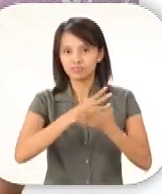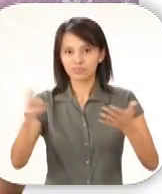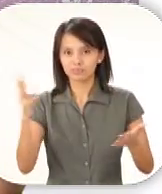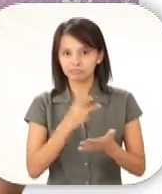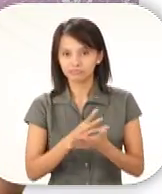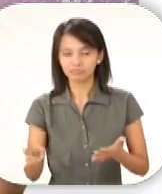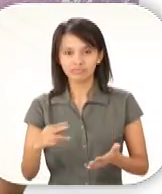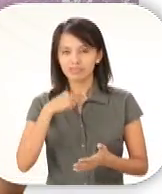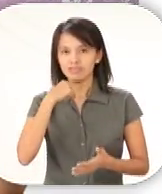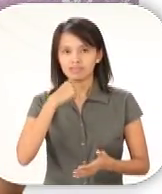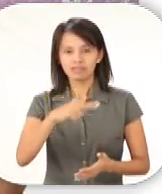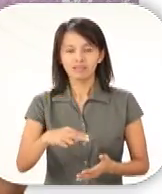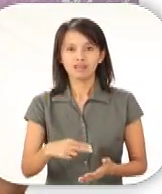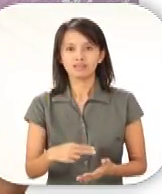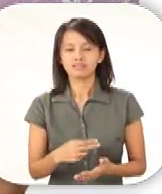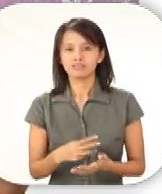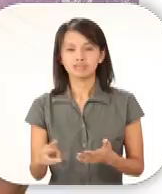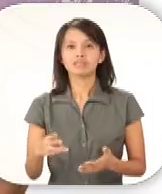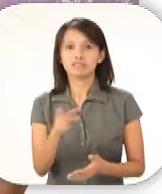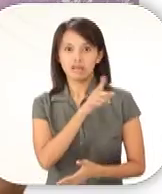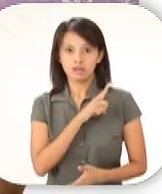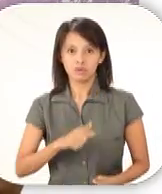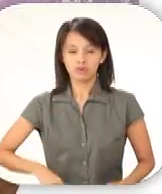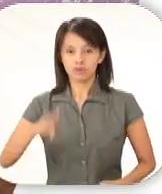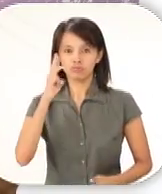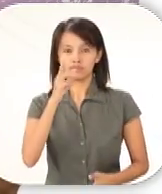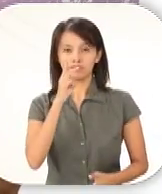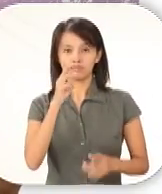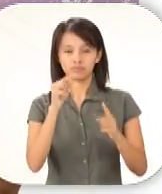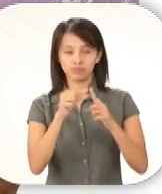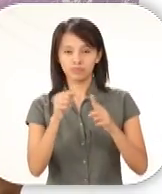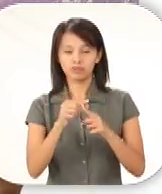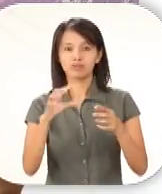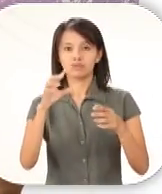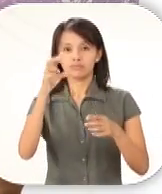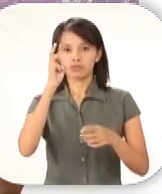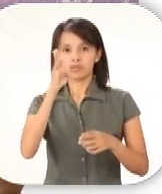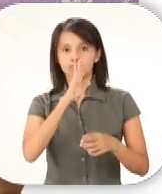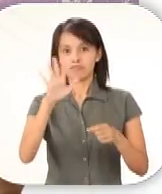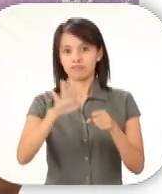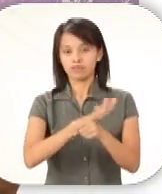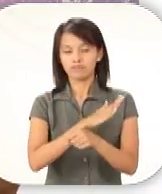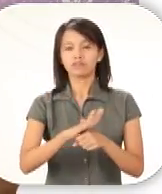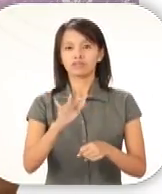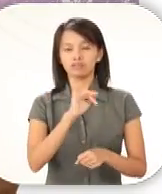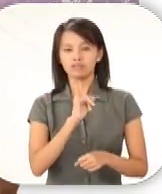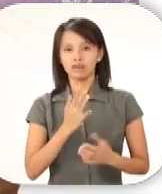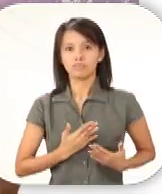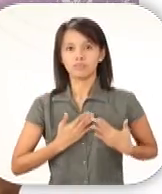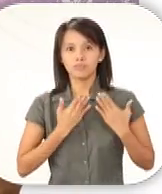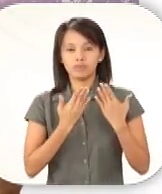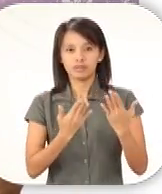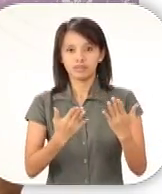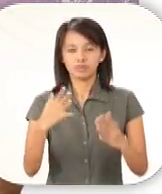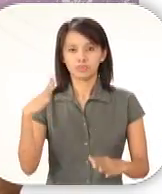not useless, not senseless. The word of the Lord will be fulfilled, and I'm